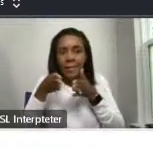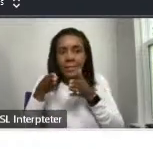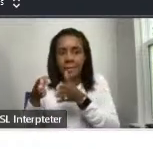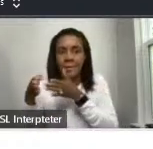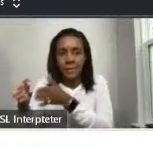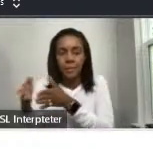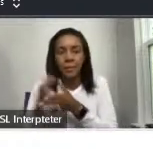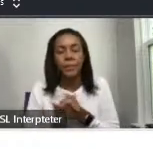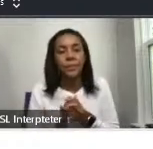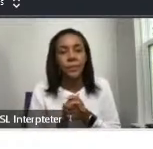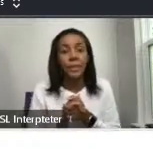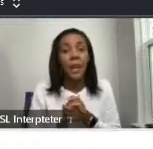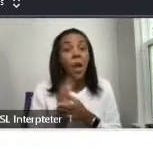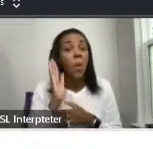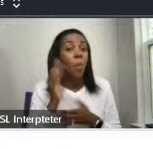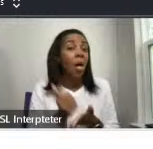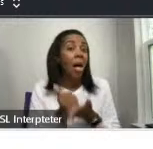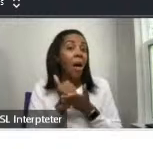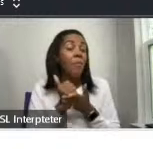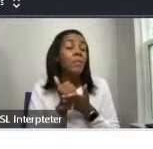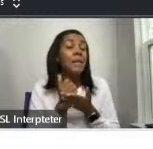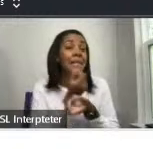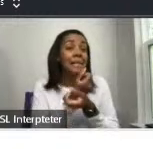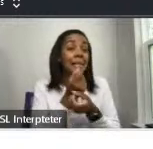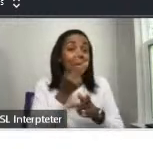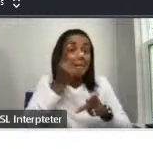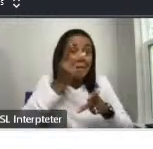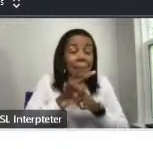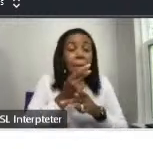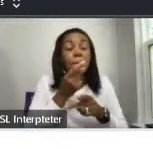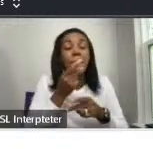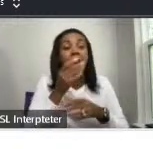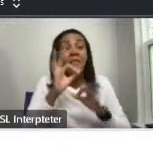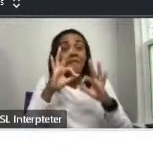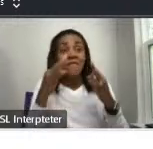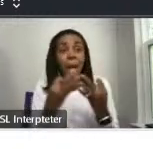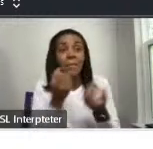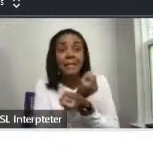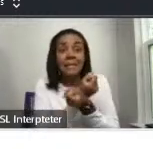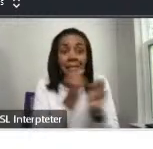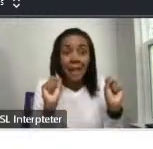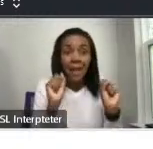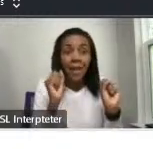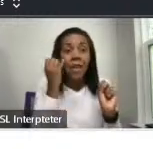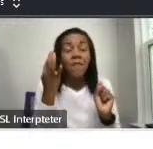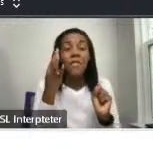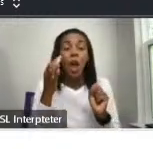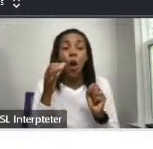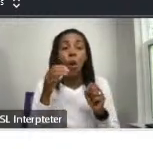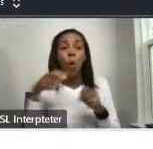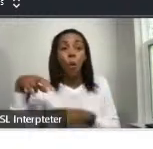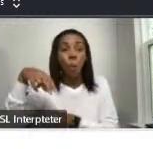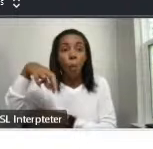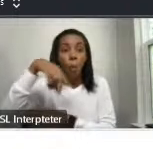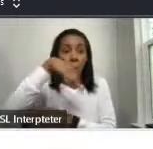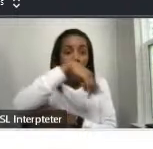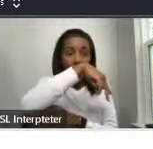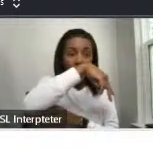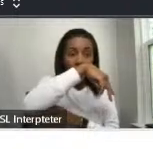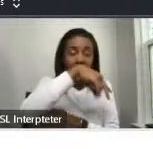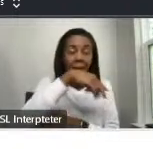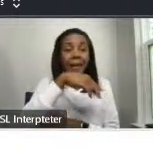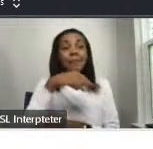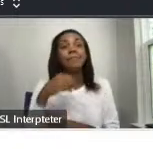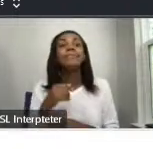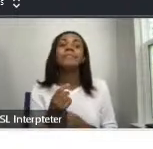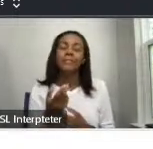to ensure the safety of families crossing a 4-lane street from the parking on the east to the west,